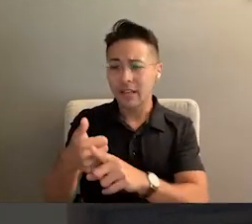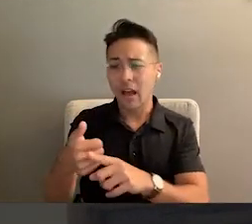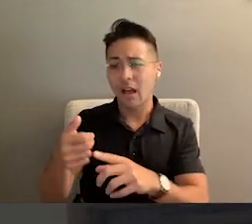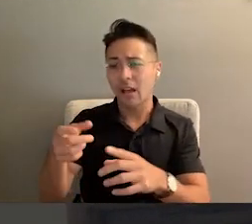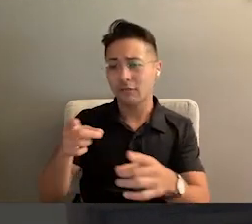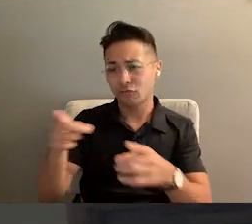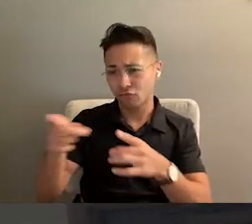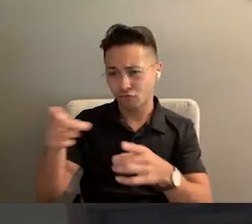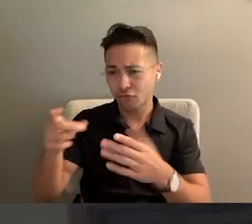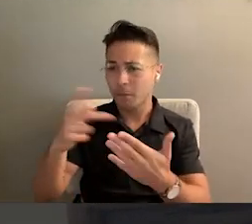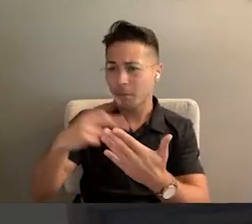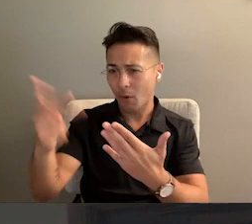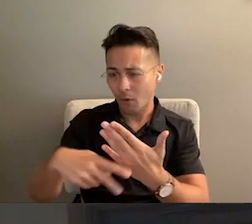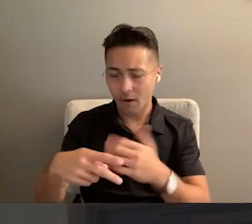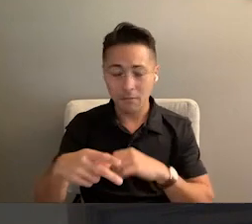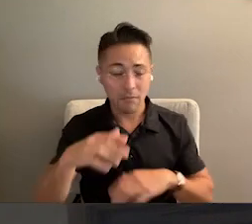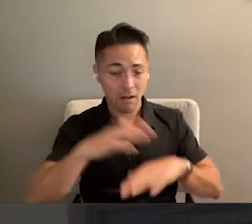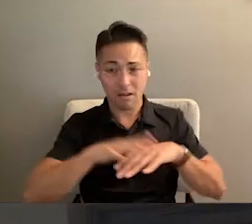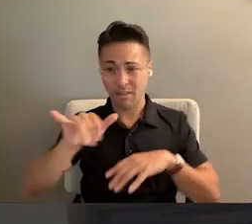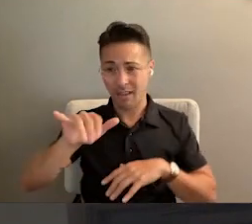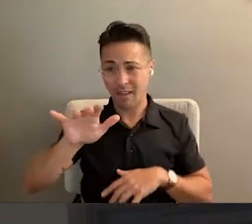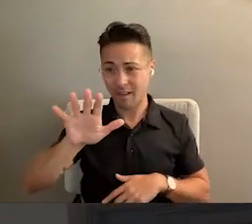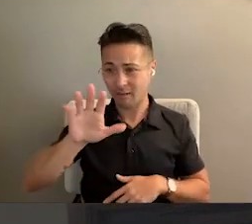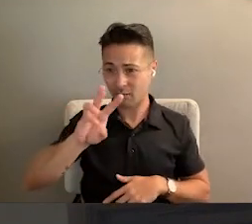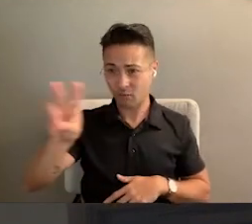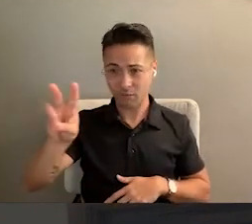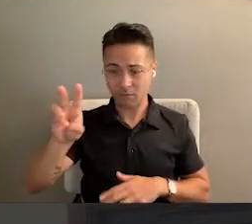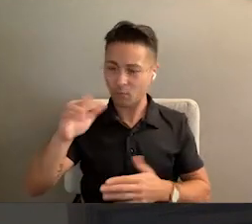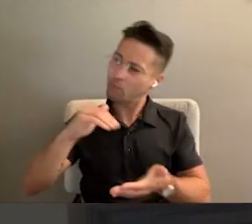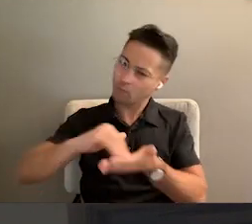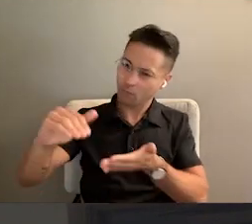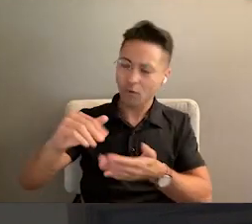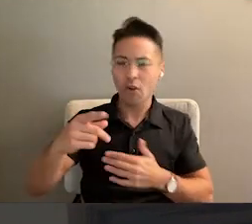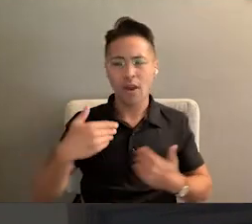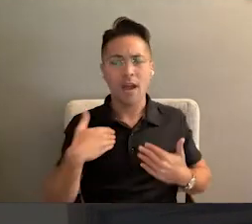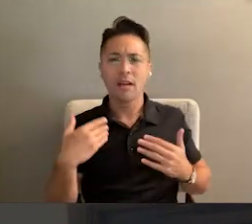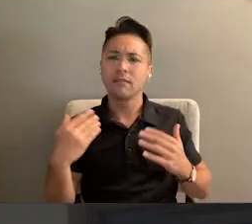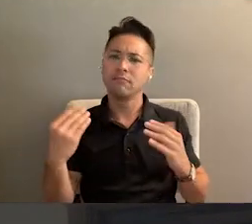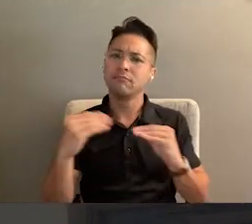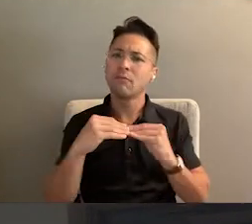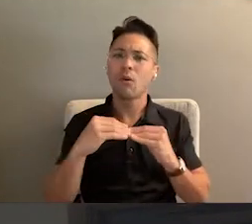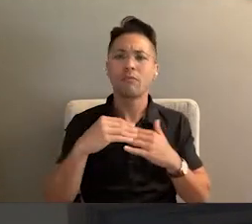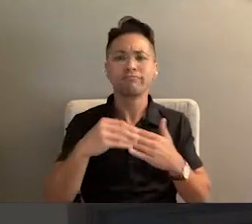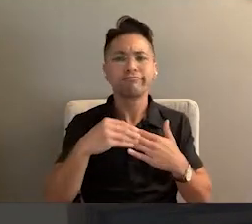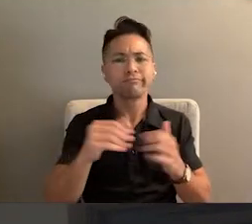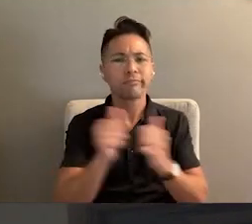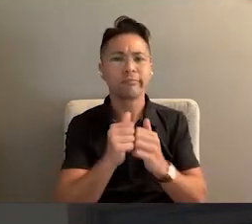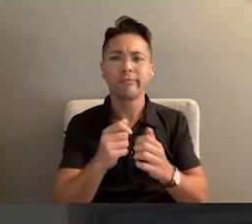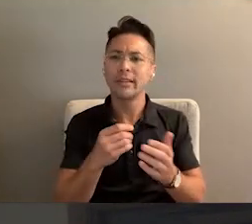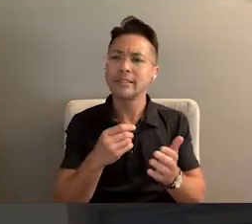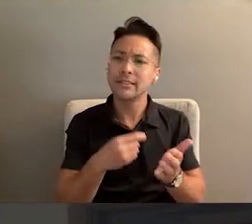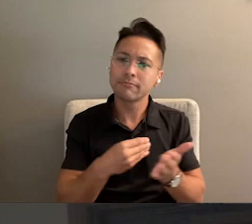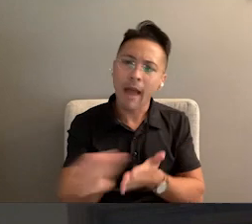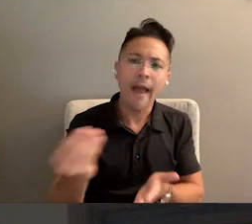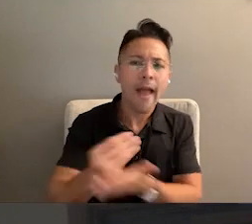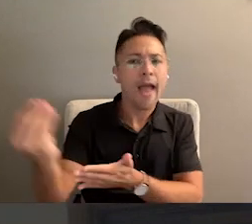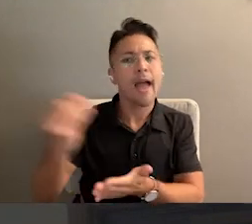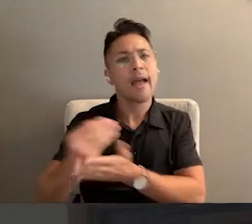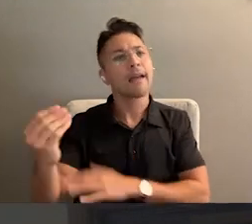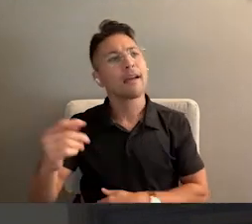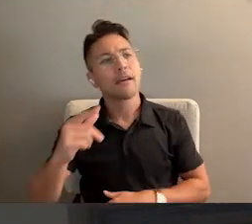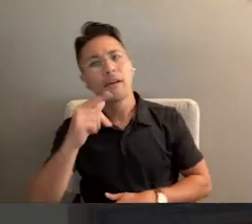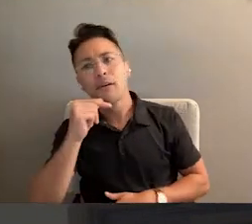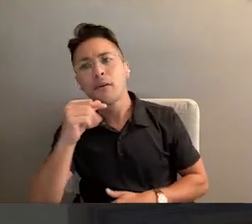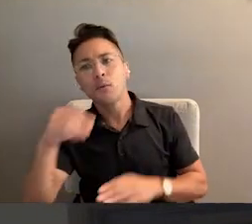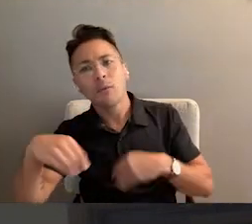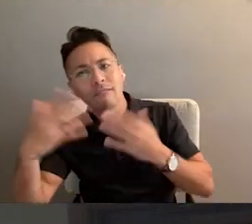So CDC Plus is, like I said, it's a self-directed program. On CDC Plus, you have more flexibility of